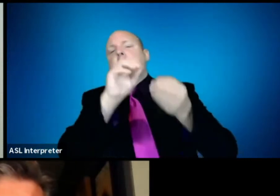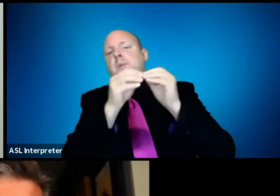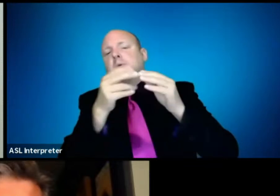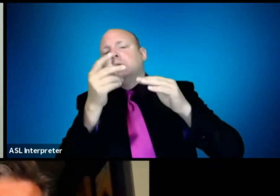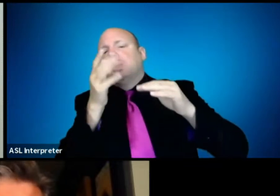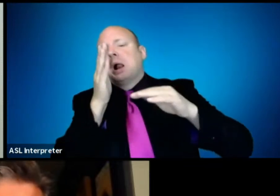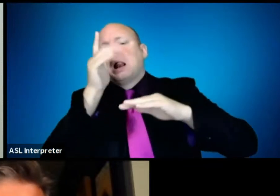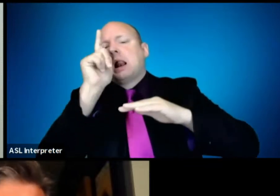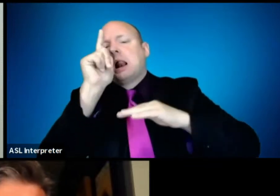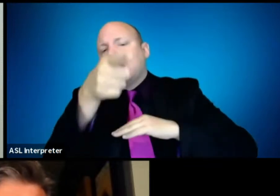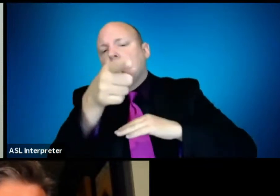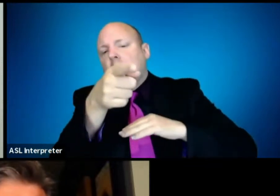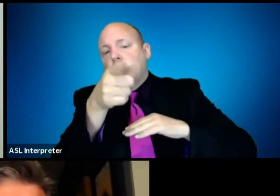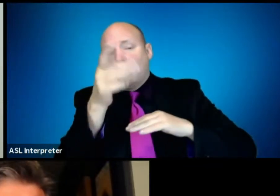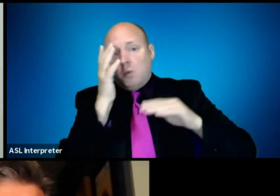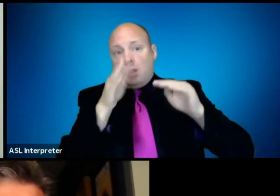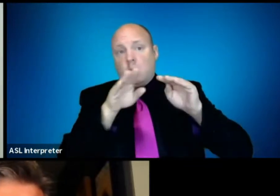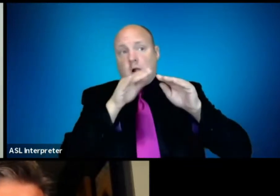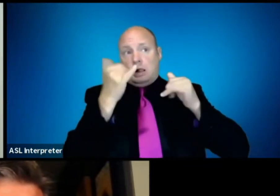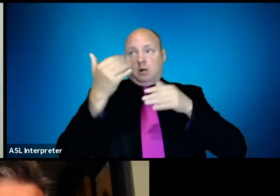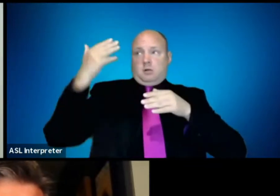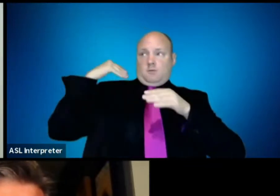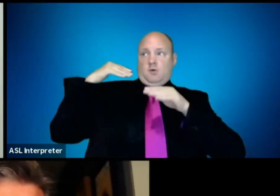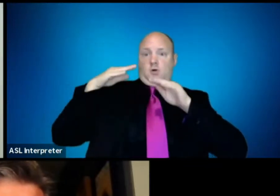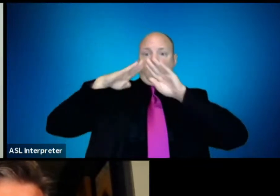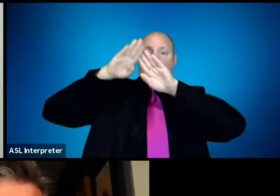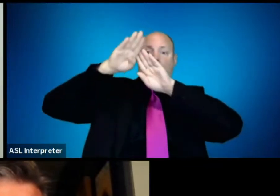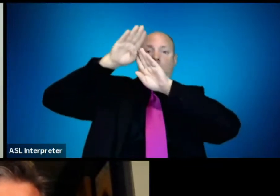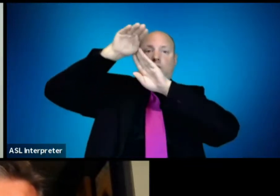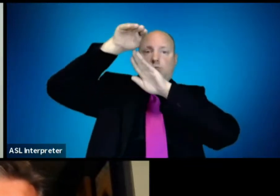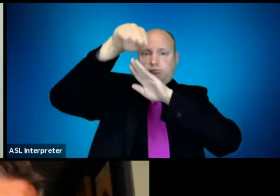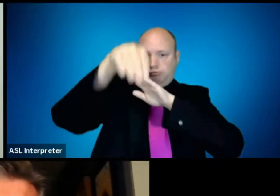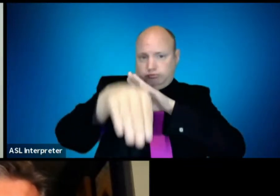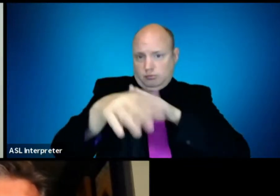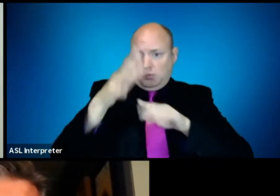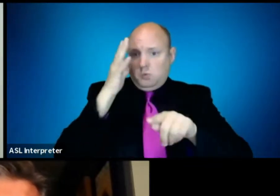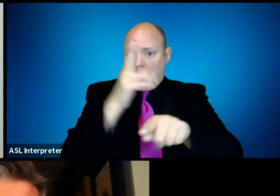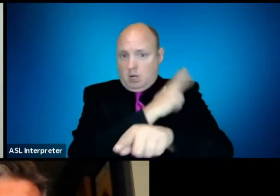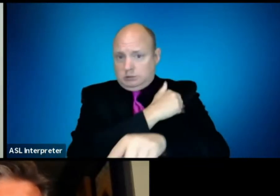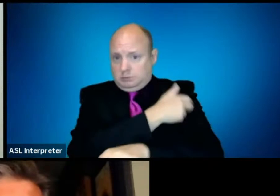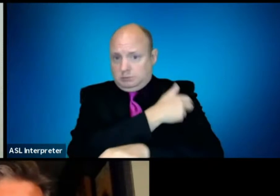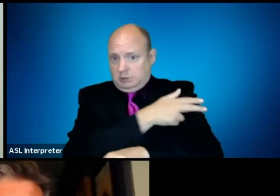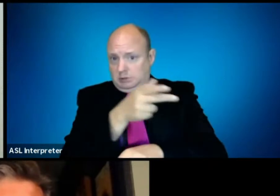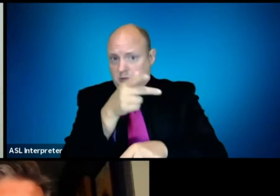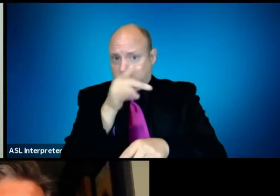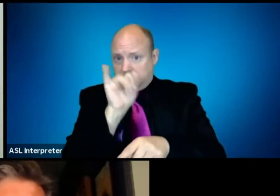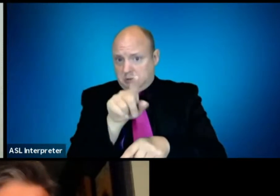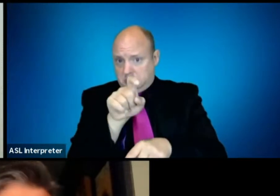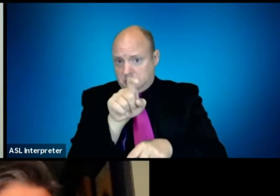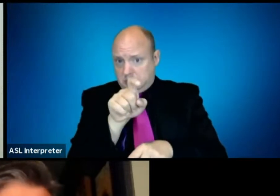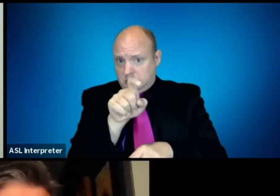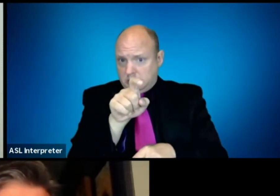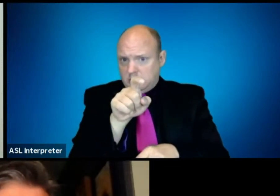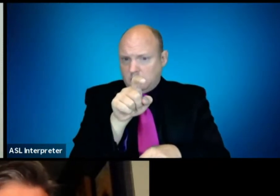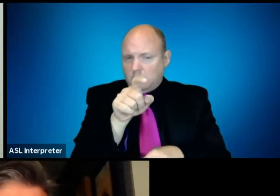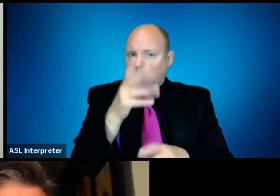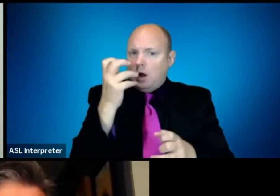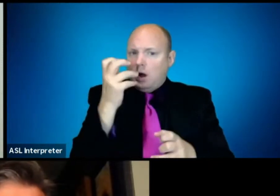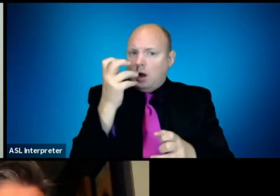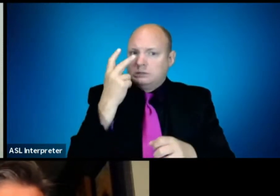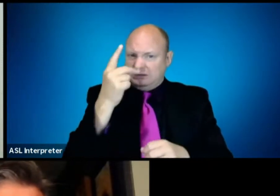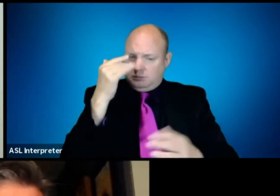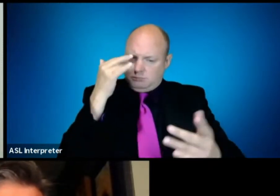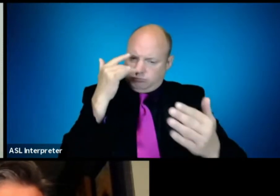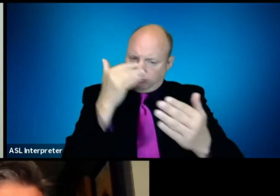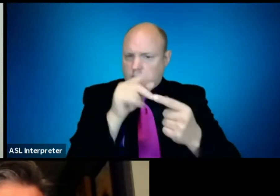in hospitalizations, that it was actually going to go down to near zero. There was some talk about herd immunity and things like that. I'm